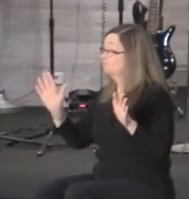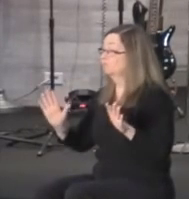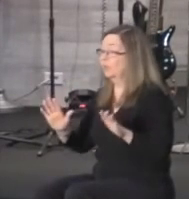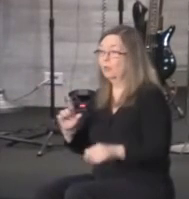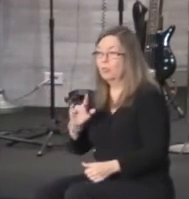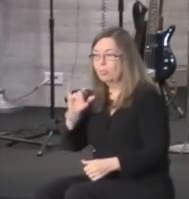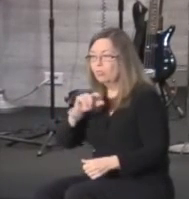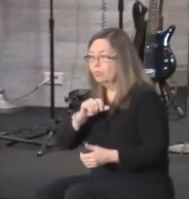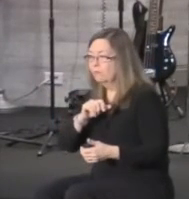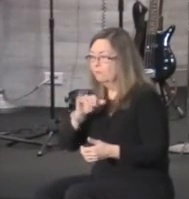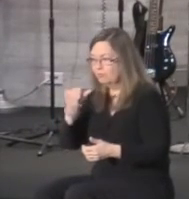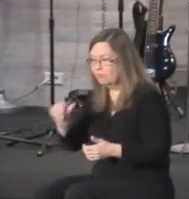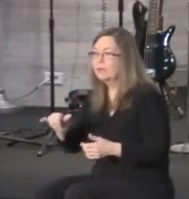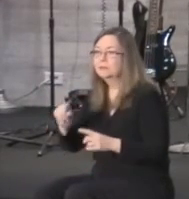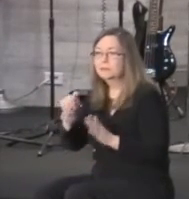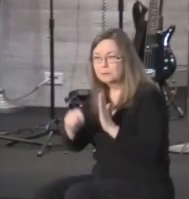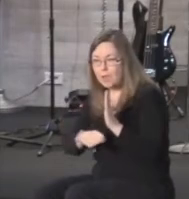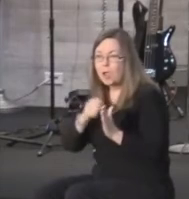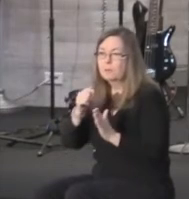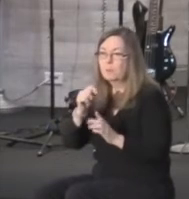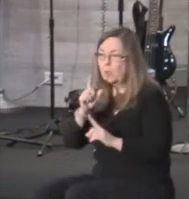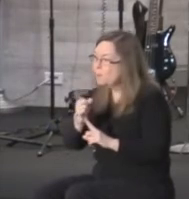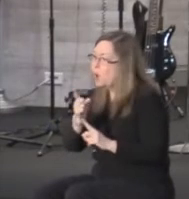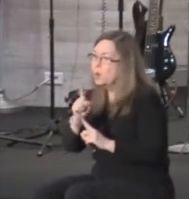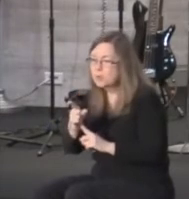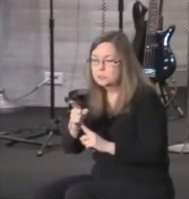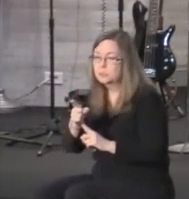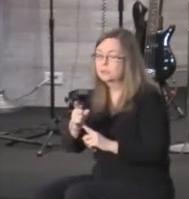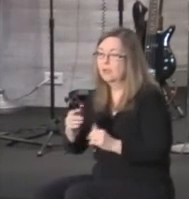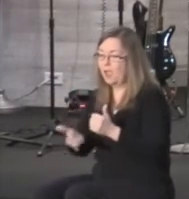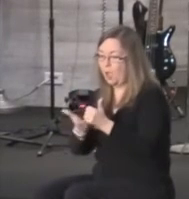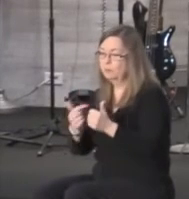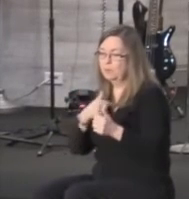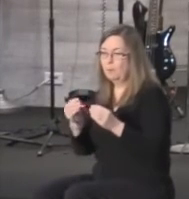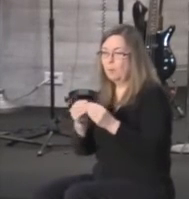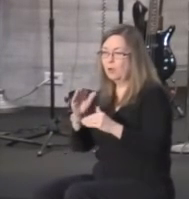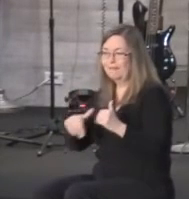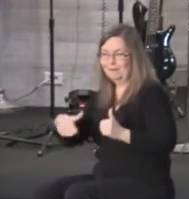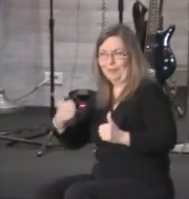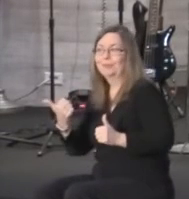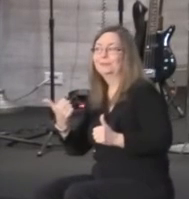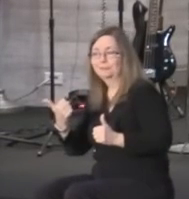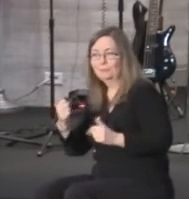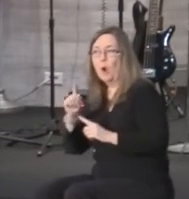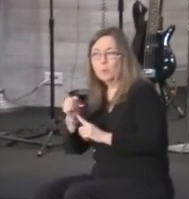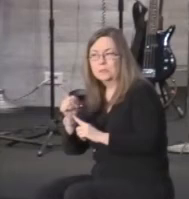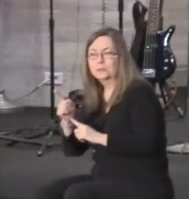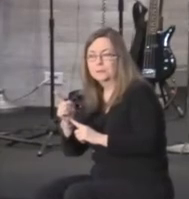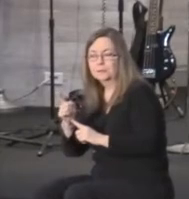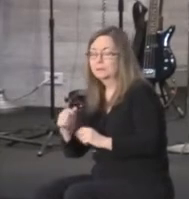It was those moments that helped me more than most of the other moments.